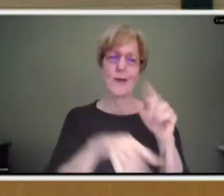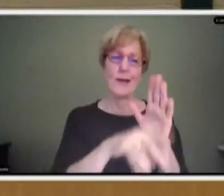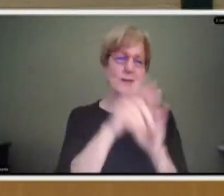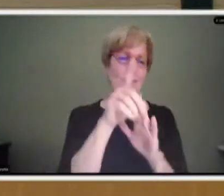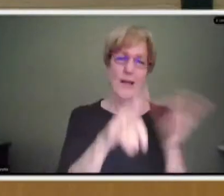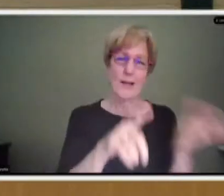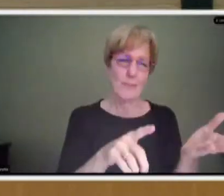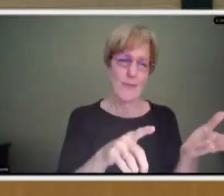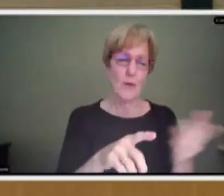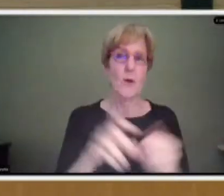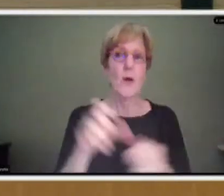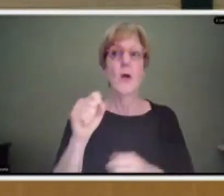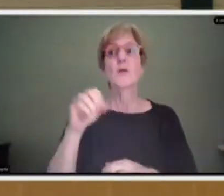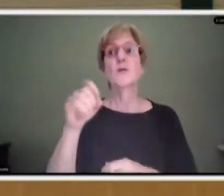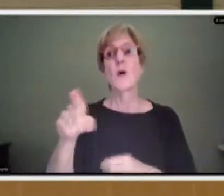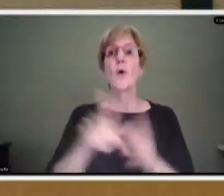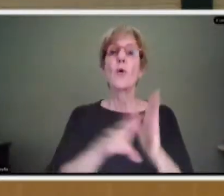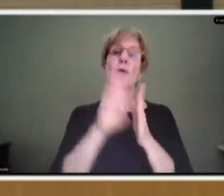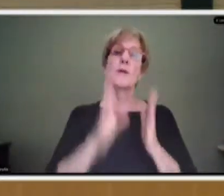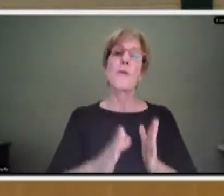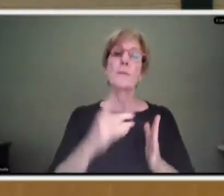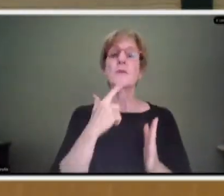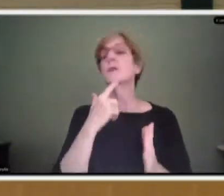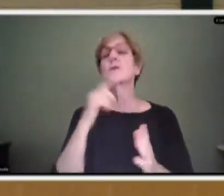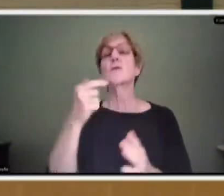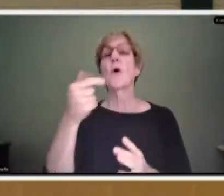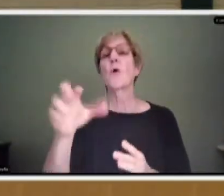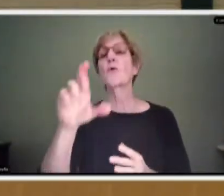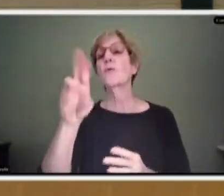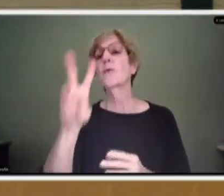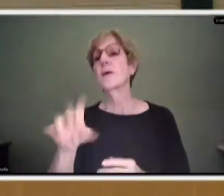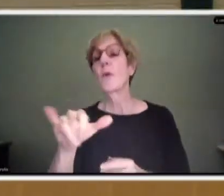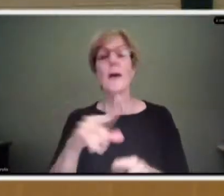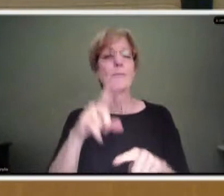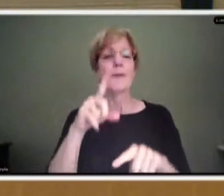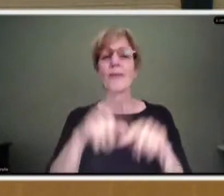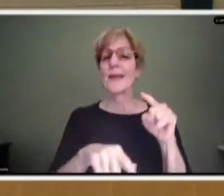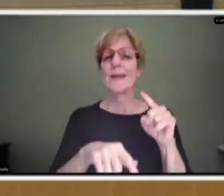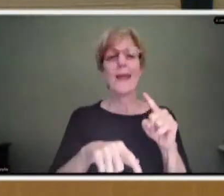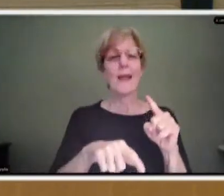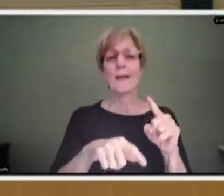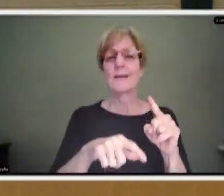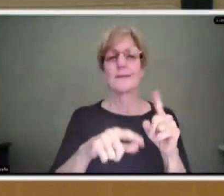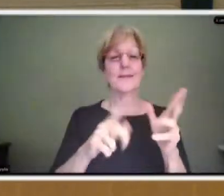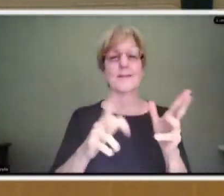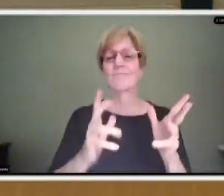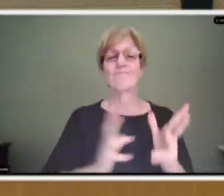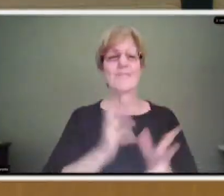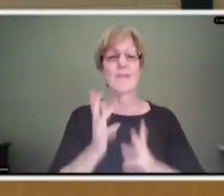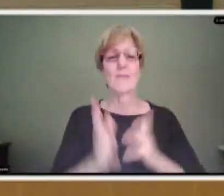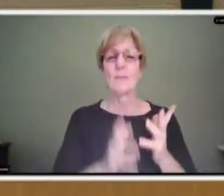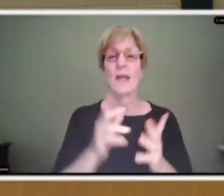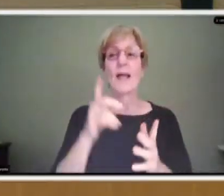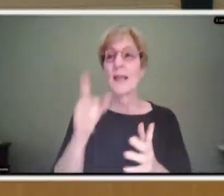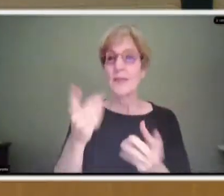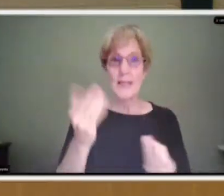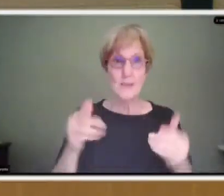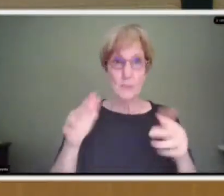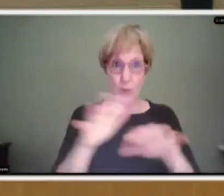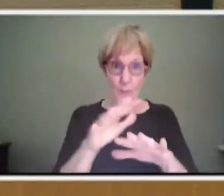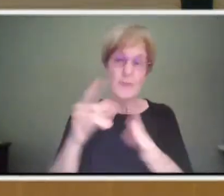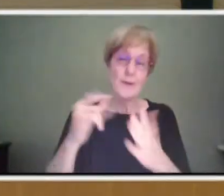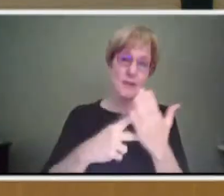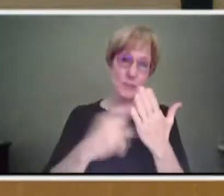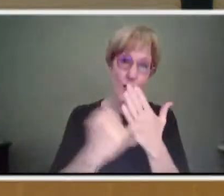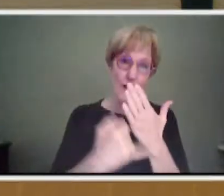they're proposing some greenways and things like that, but they can't develop those areas anyway. So anybody that develops this project